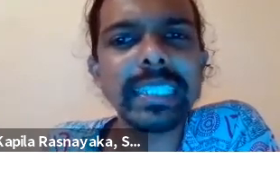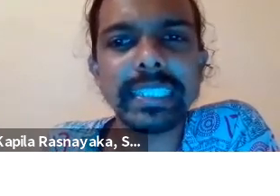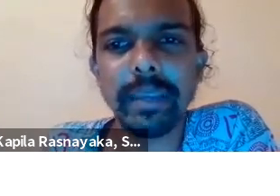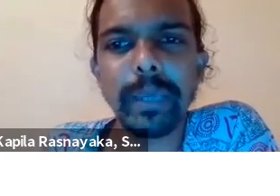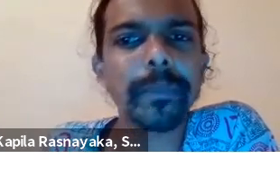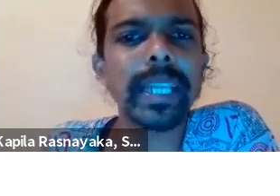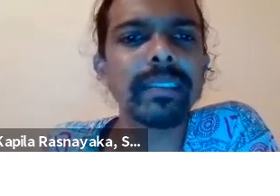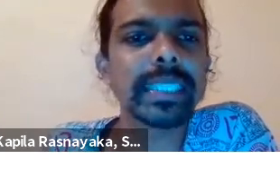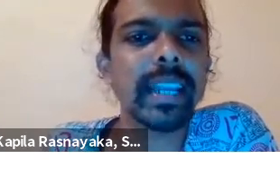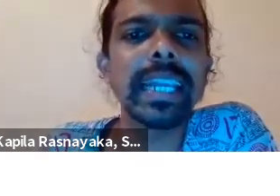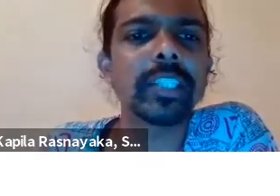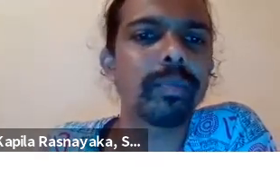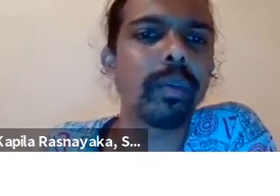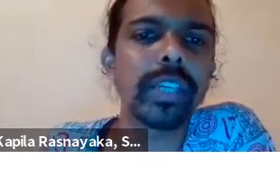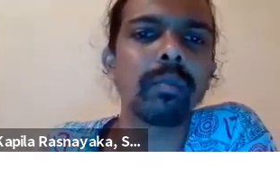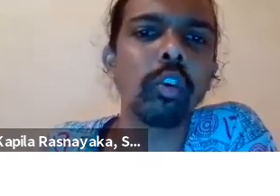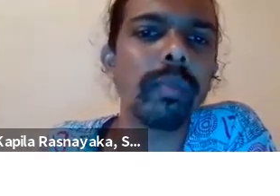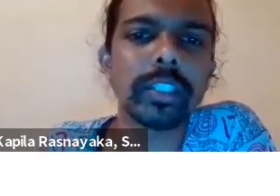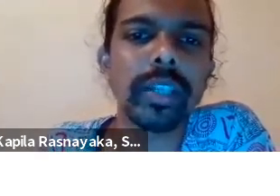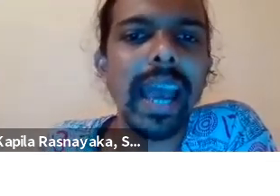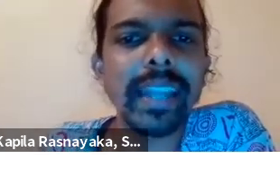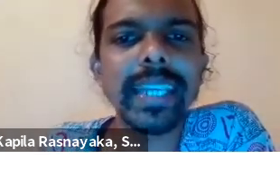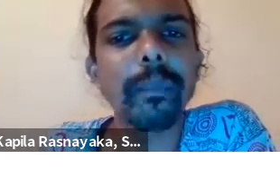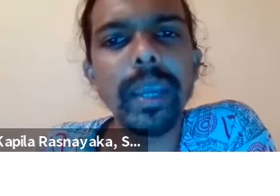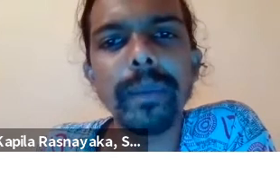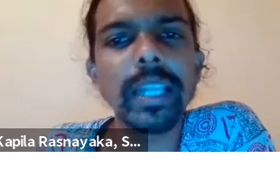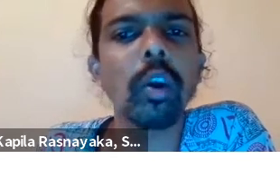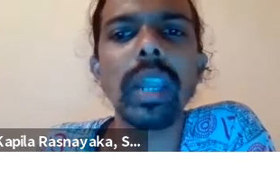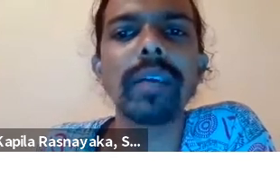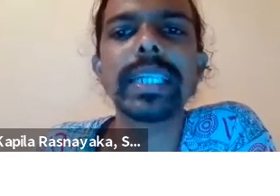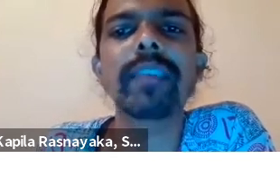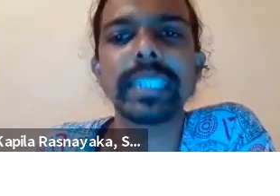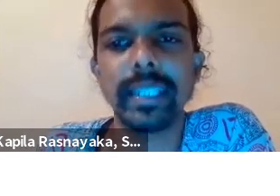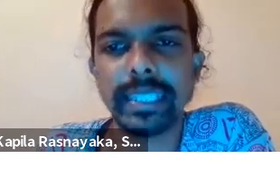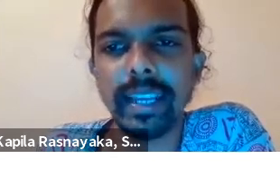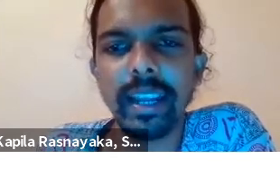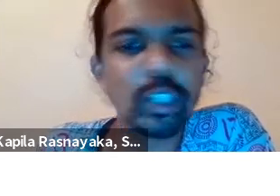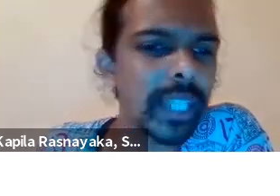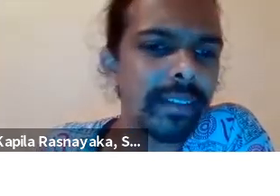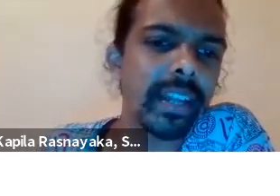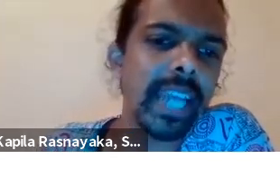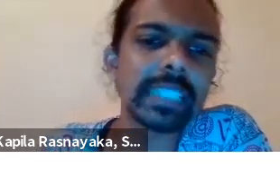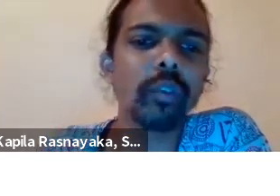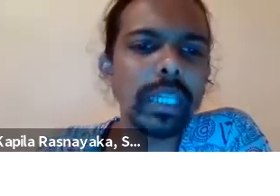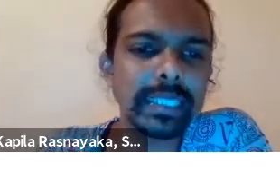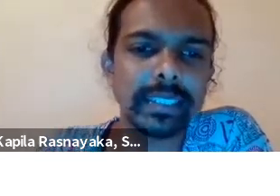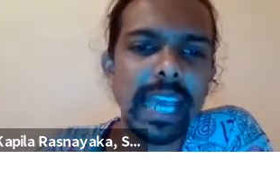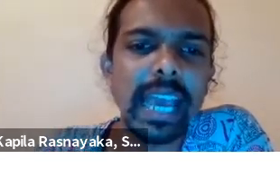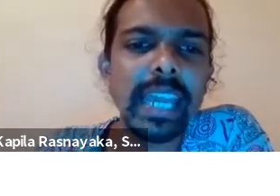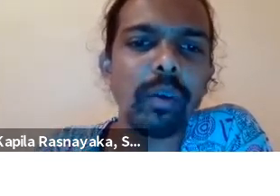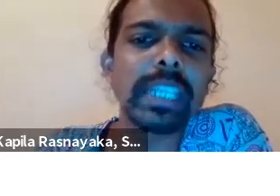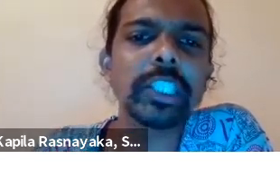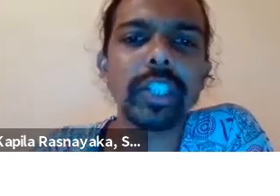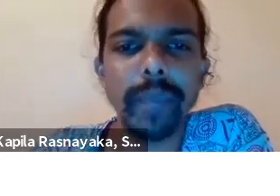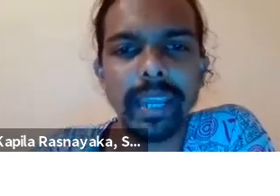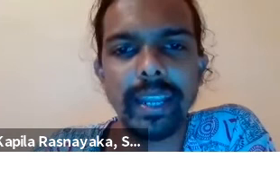the agency, perspectives, and leadership of young movements and young people in all our diversities, to centering young voices